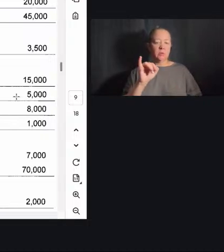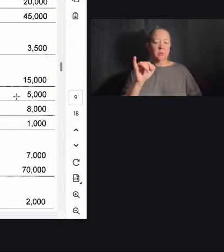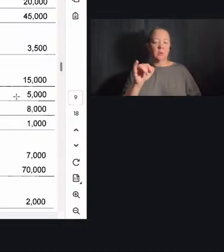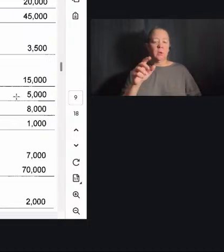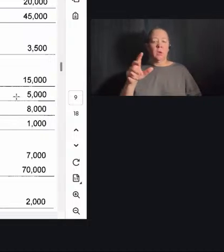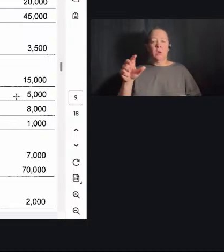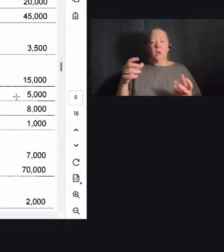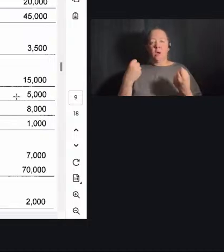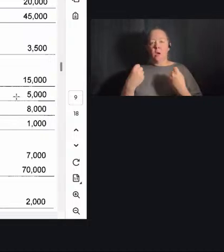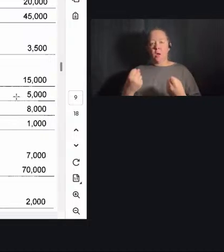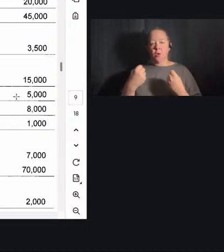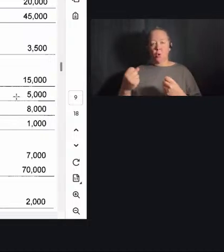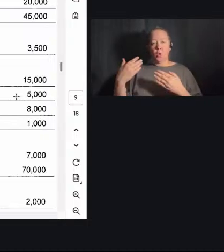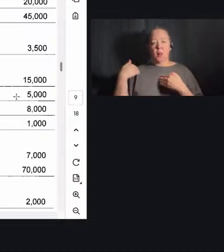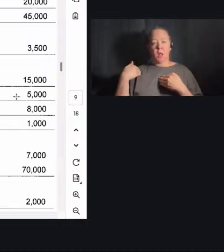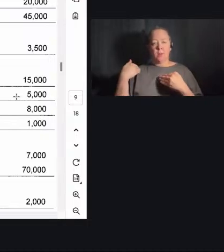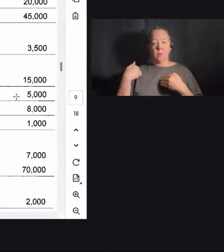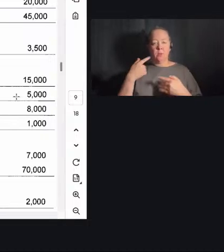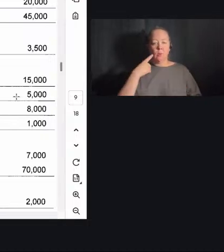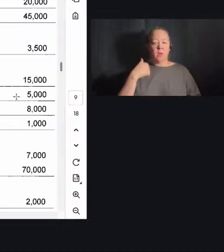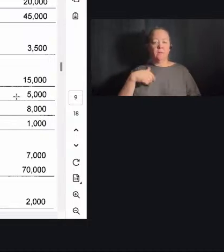at 3,500.